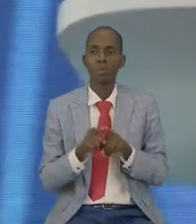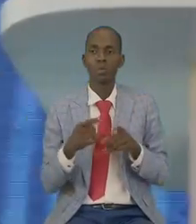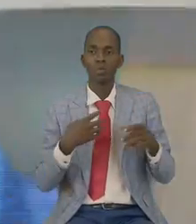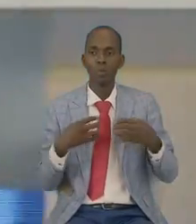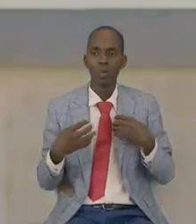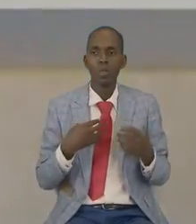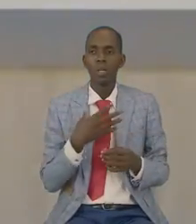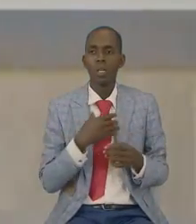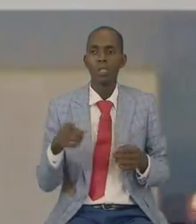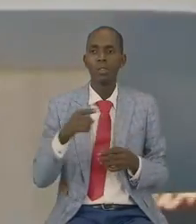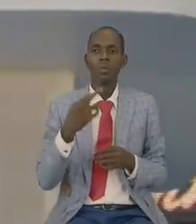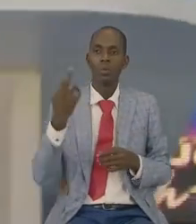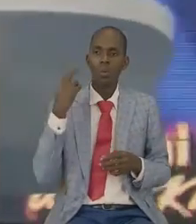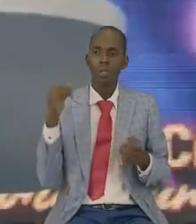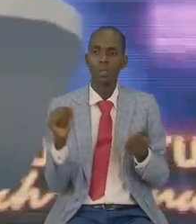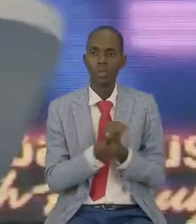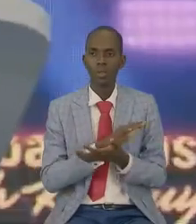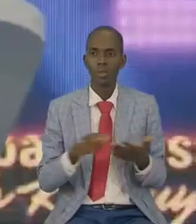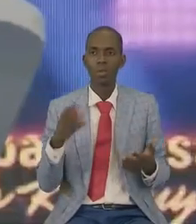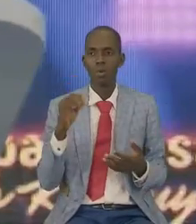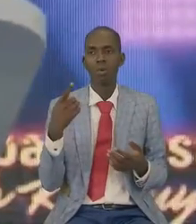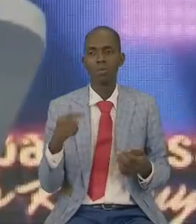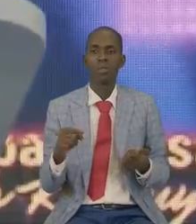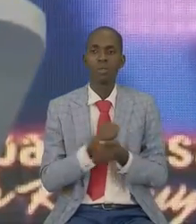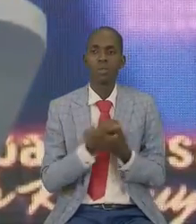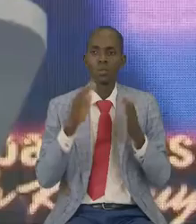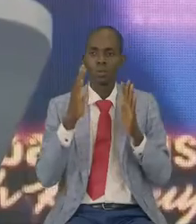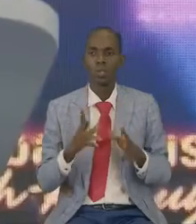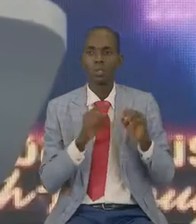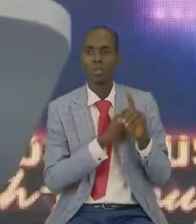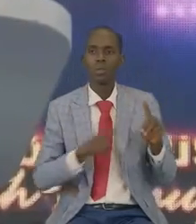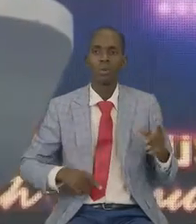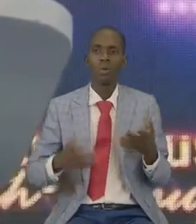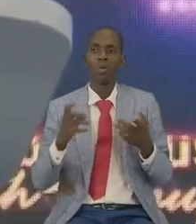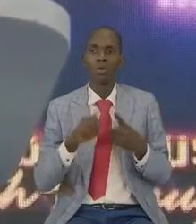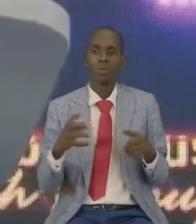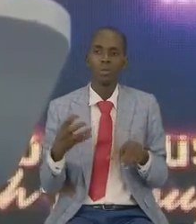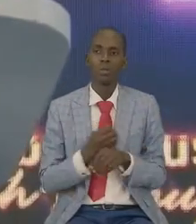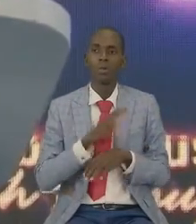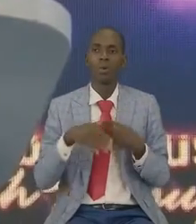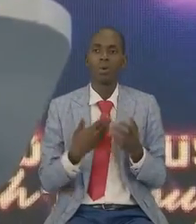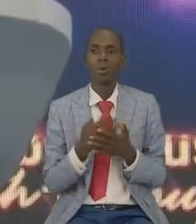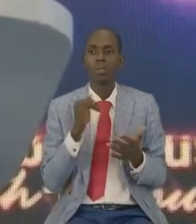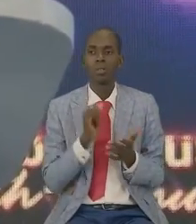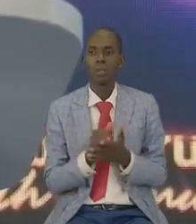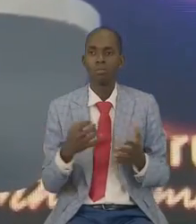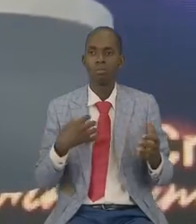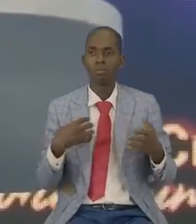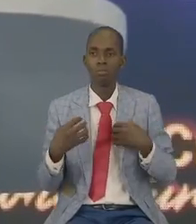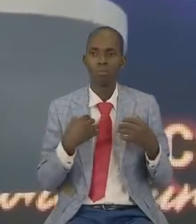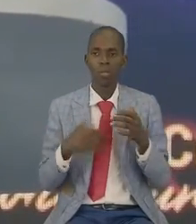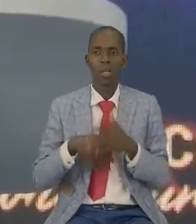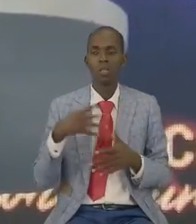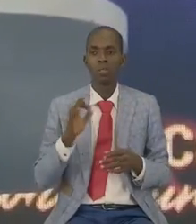were destroyed of the destroyer. The Lord wants to take all that murmuring out of our